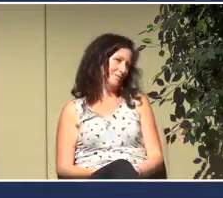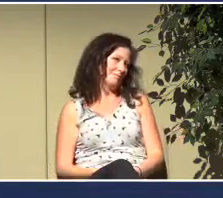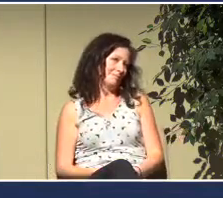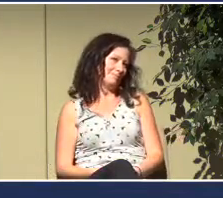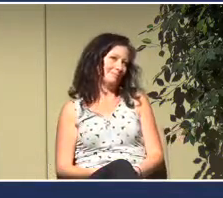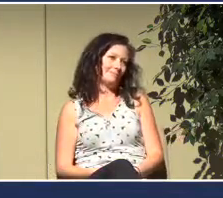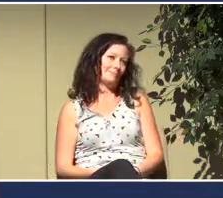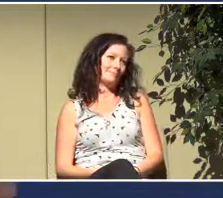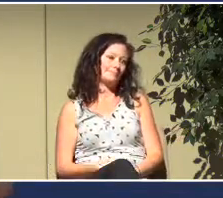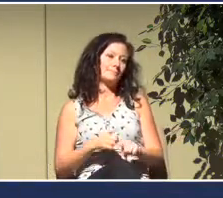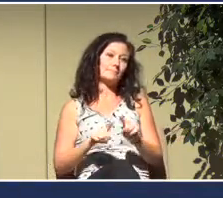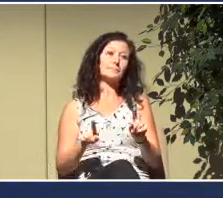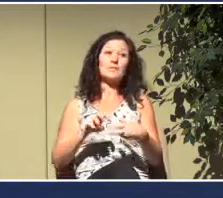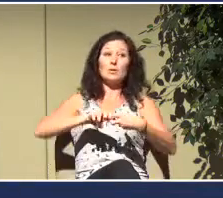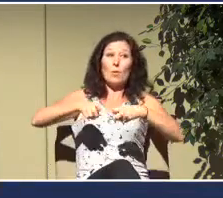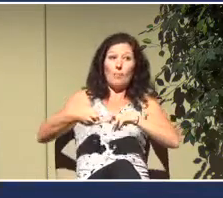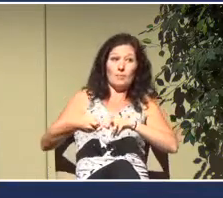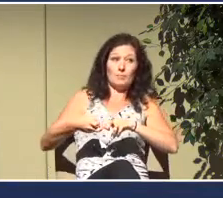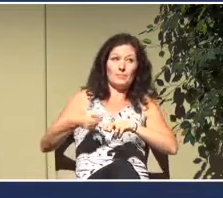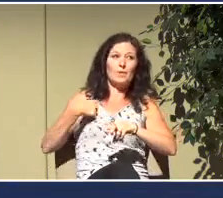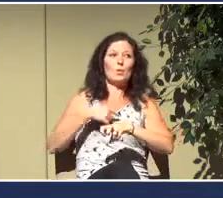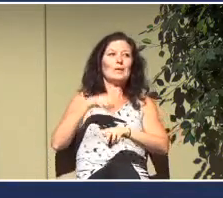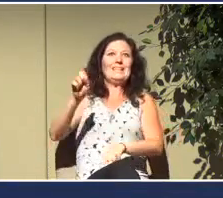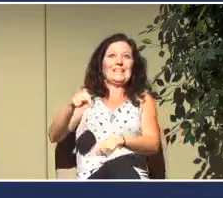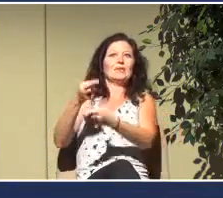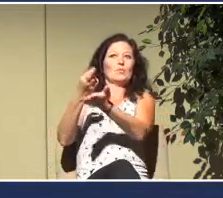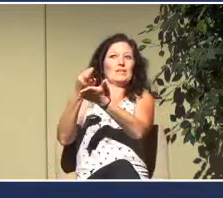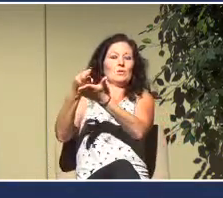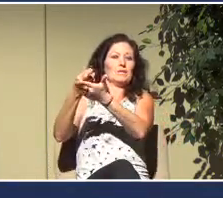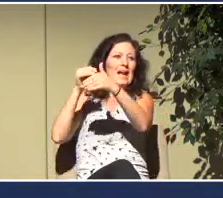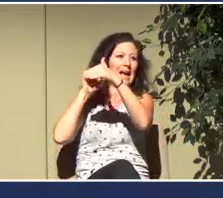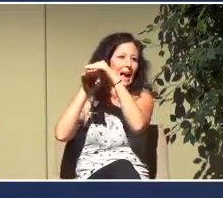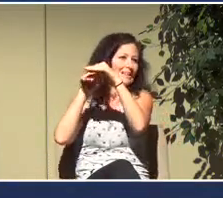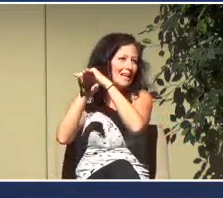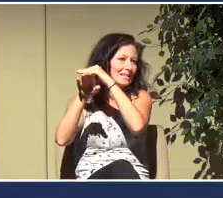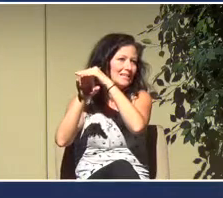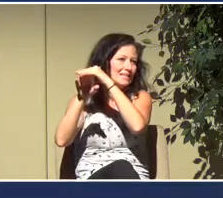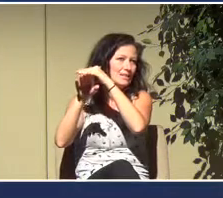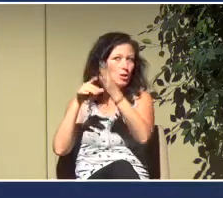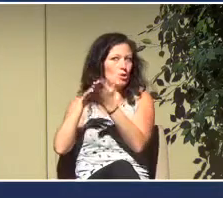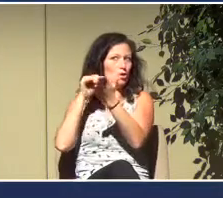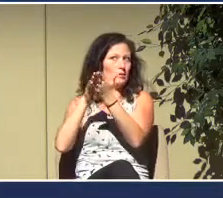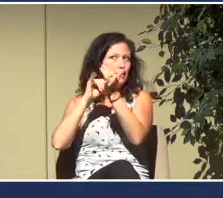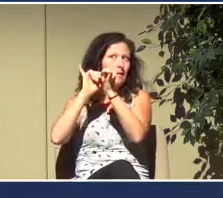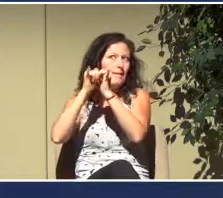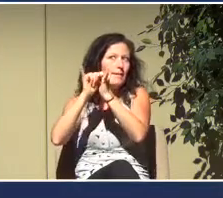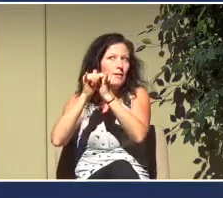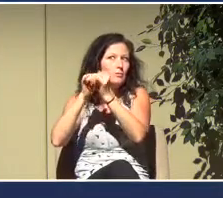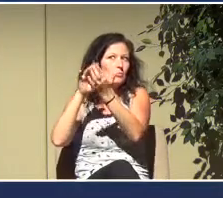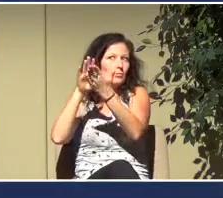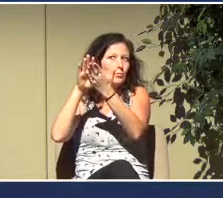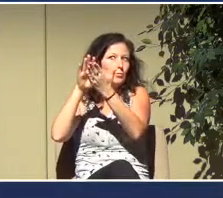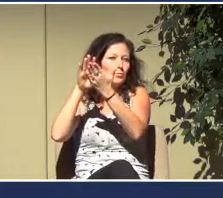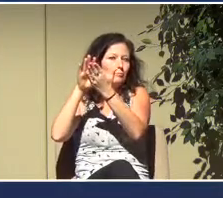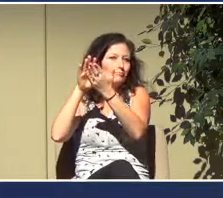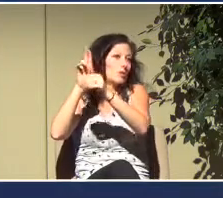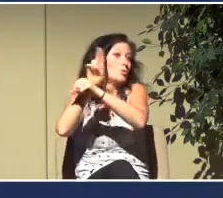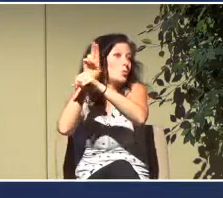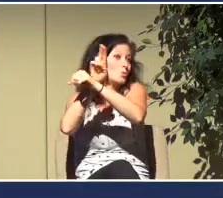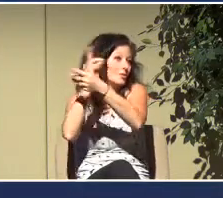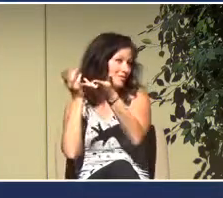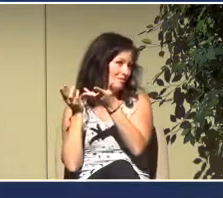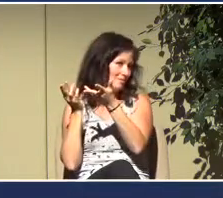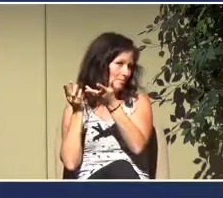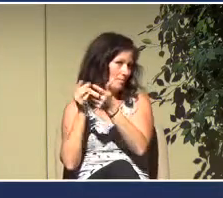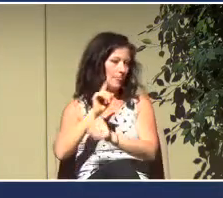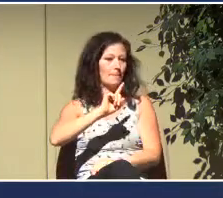The issue is that we need to learn to access or learn to deploy or learn to use those resources.